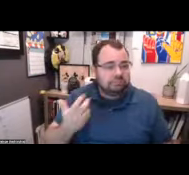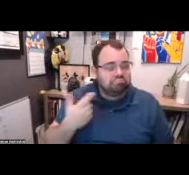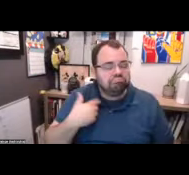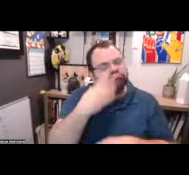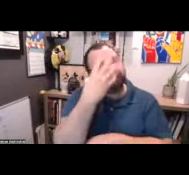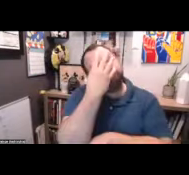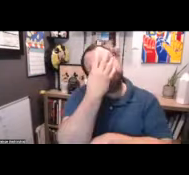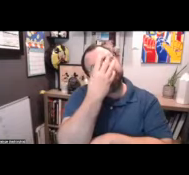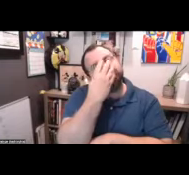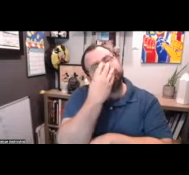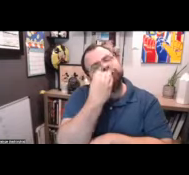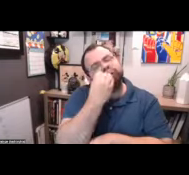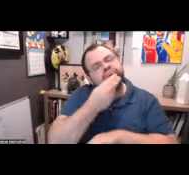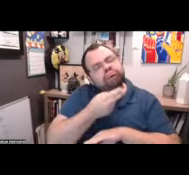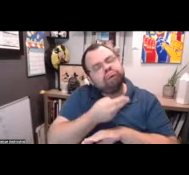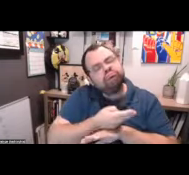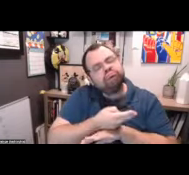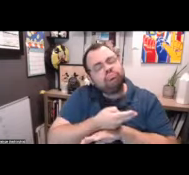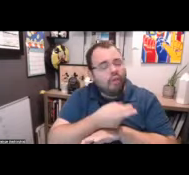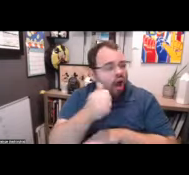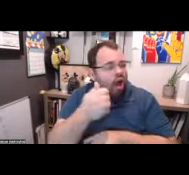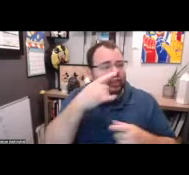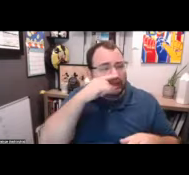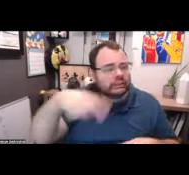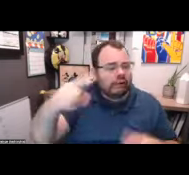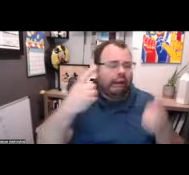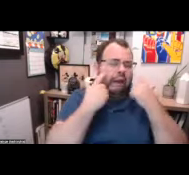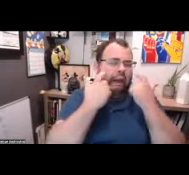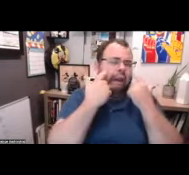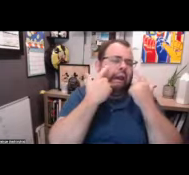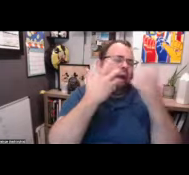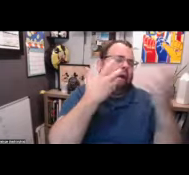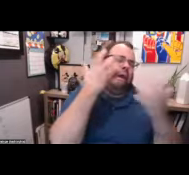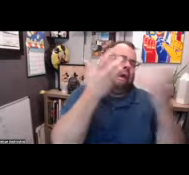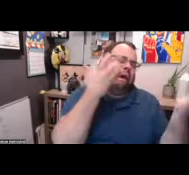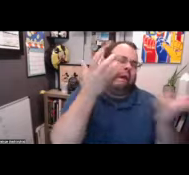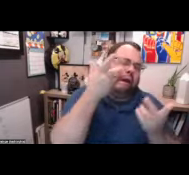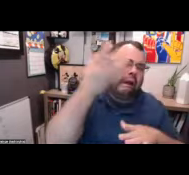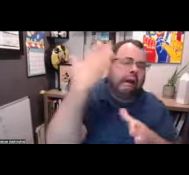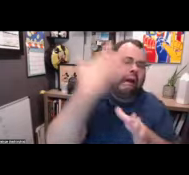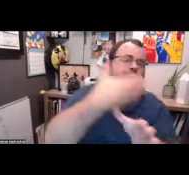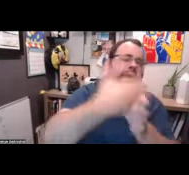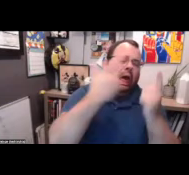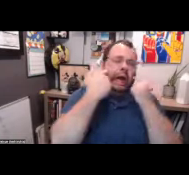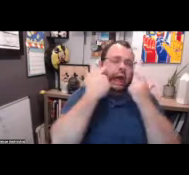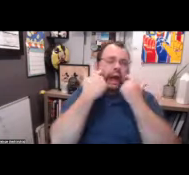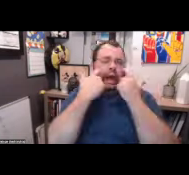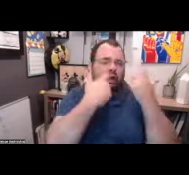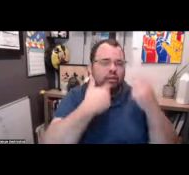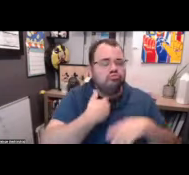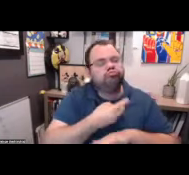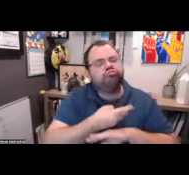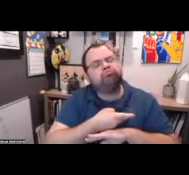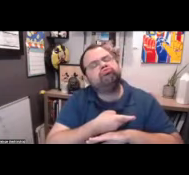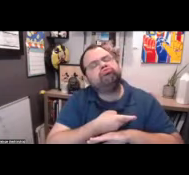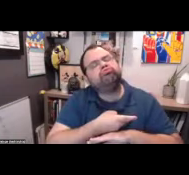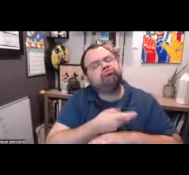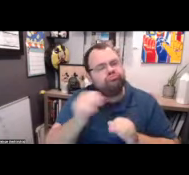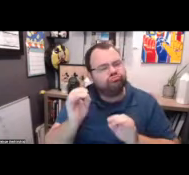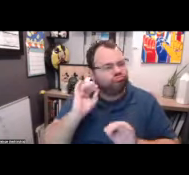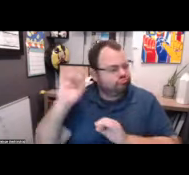smell all of the different aromas of the kitchen. And the kids in the daycare, she would take care of the kids,